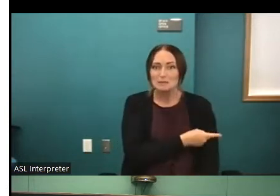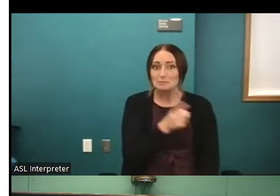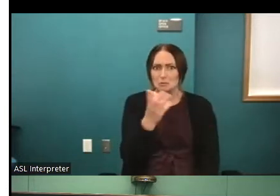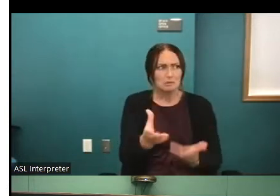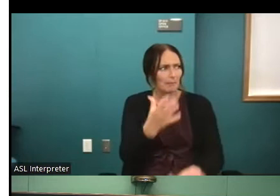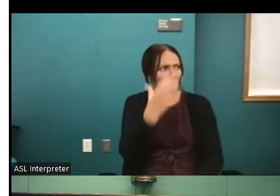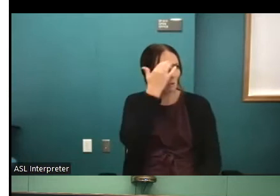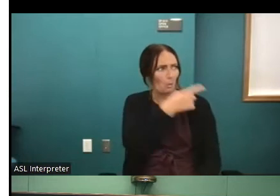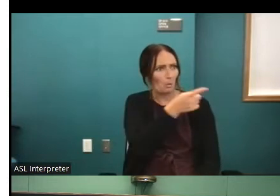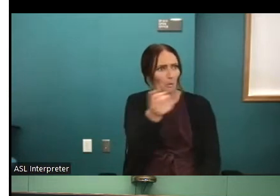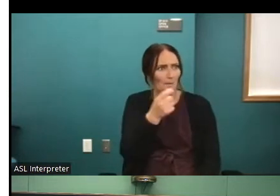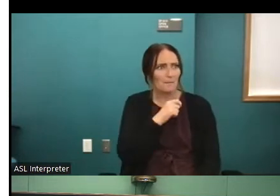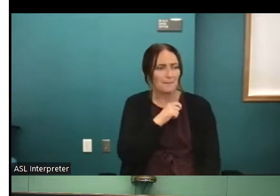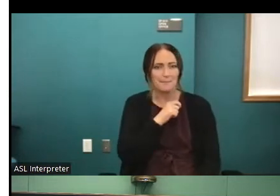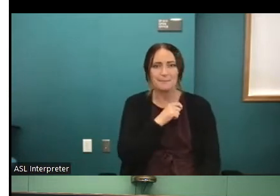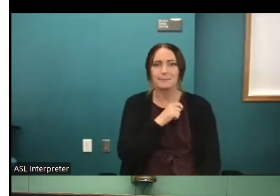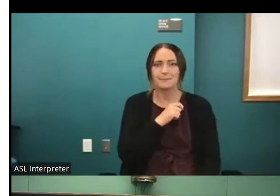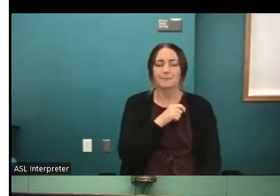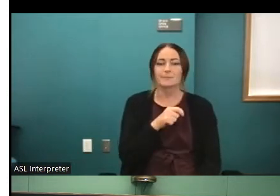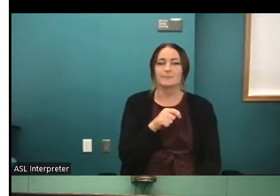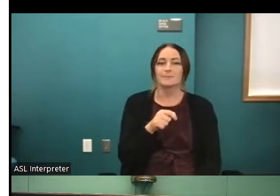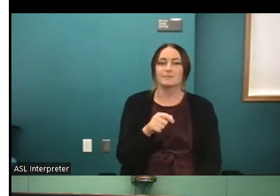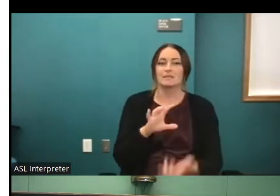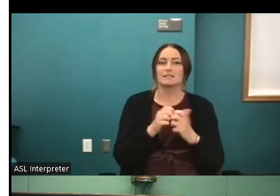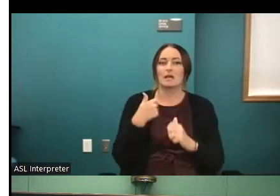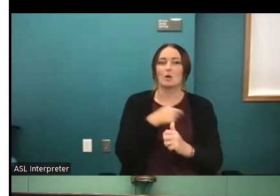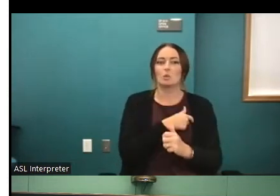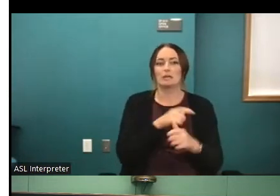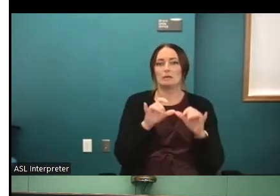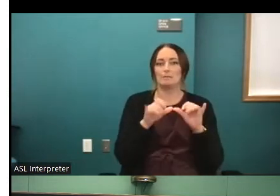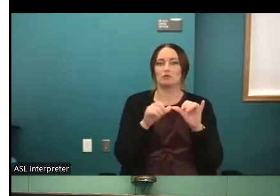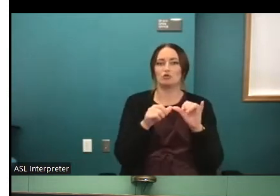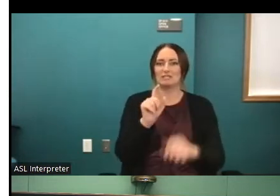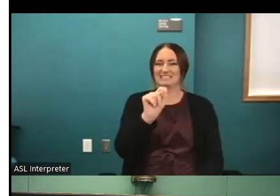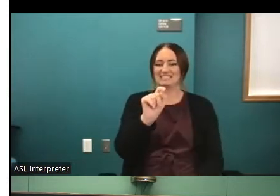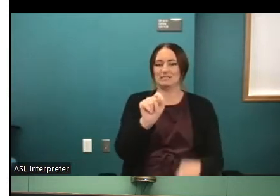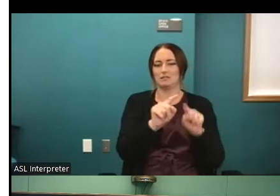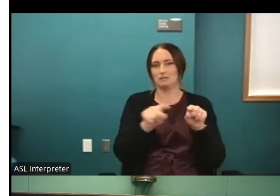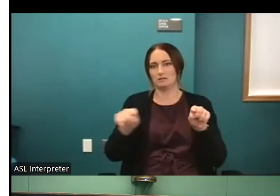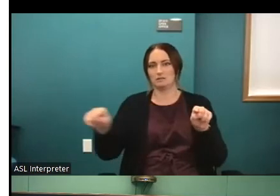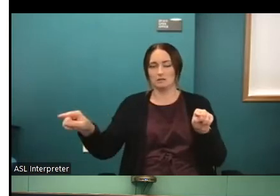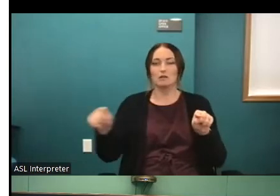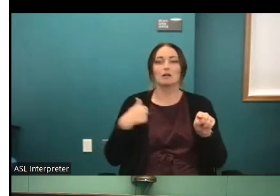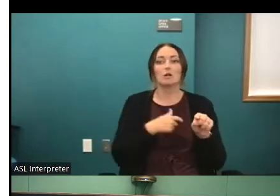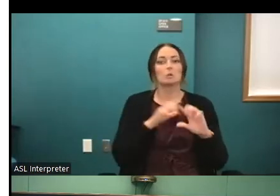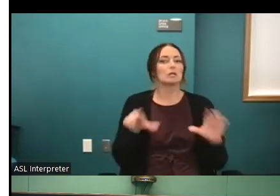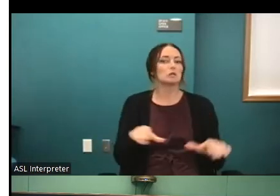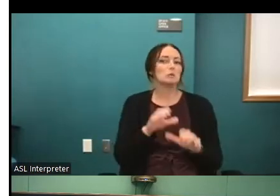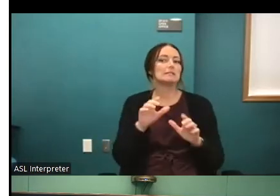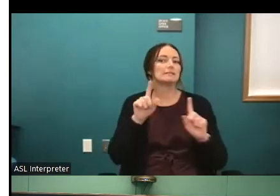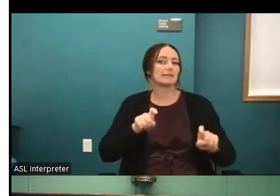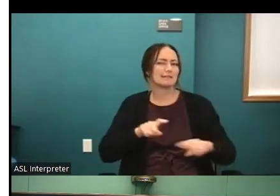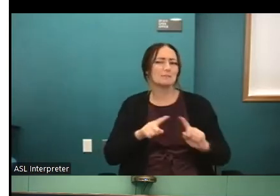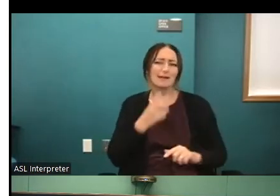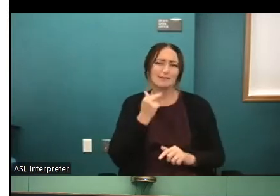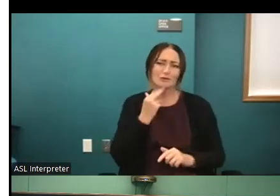her, actually. This is how we measure T's. Technically, right now, we're doing aided testing, but it was a cute